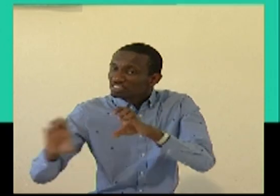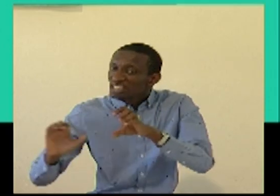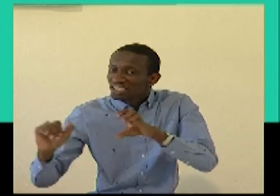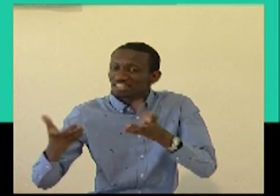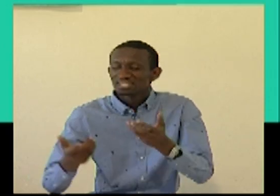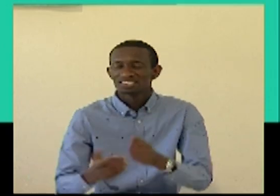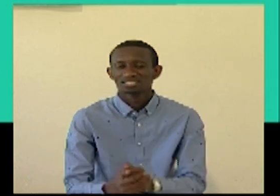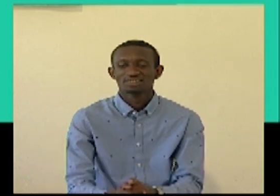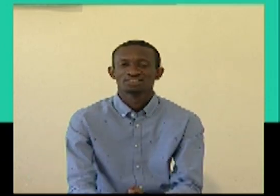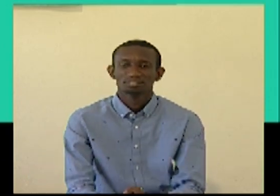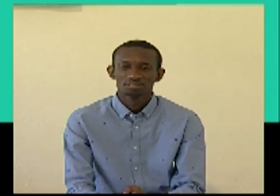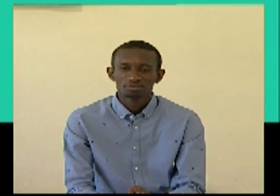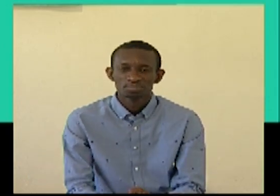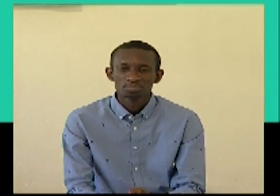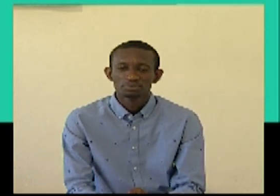work it out.